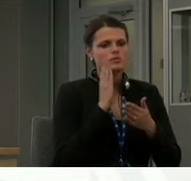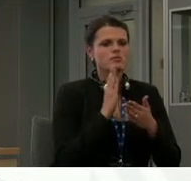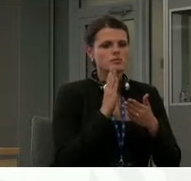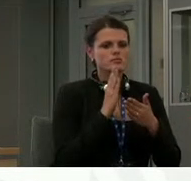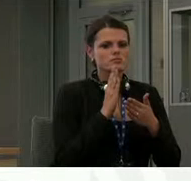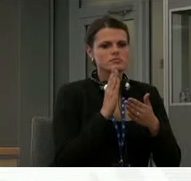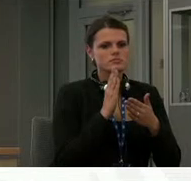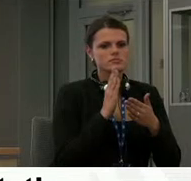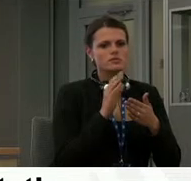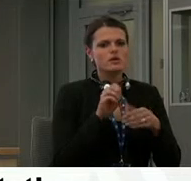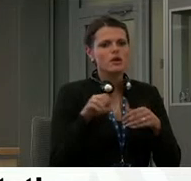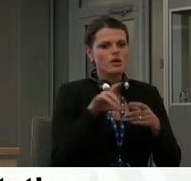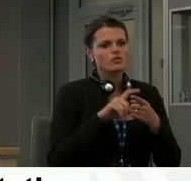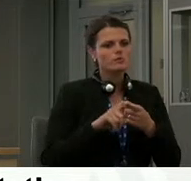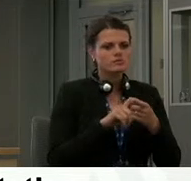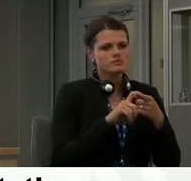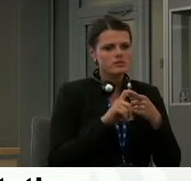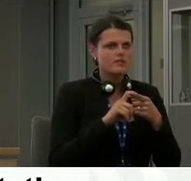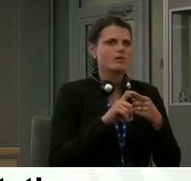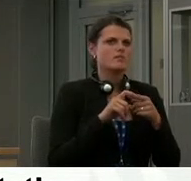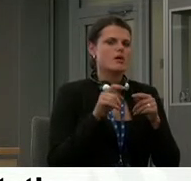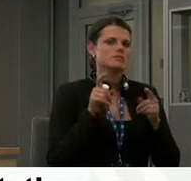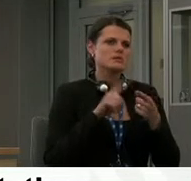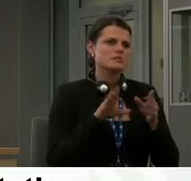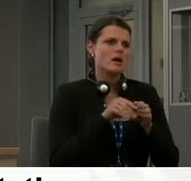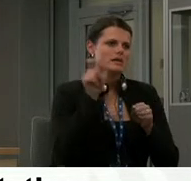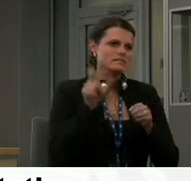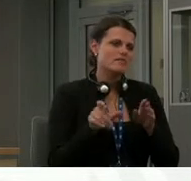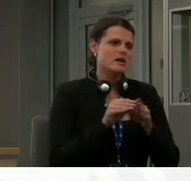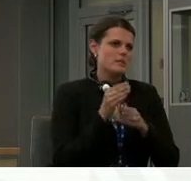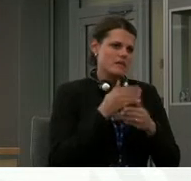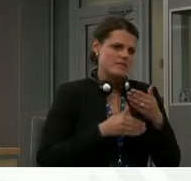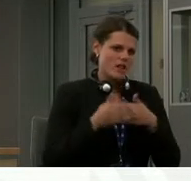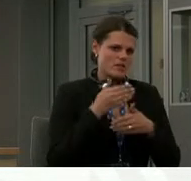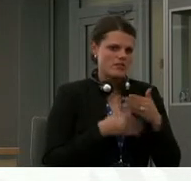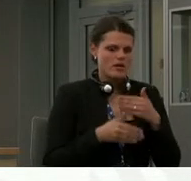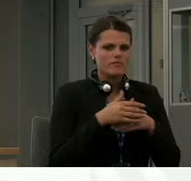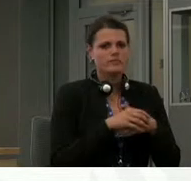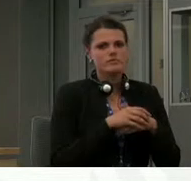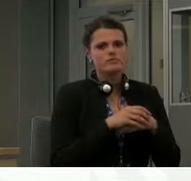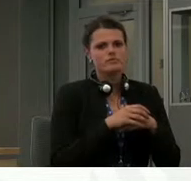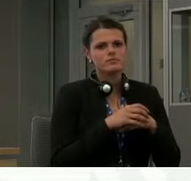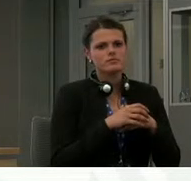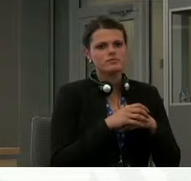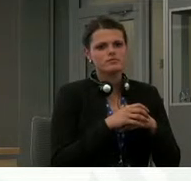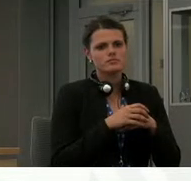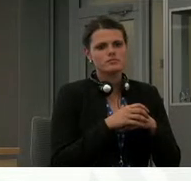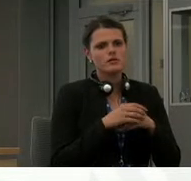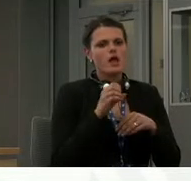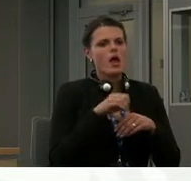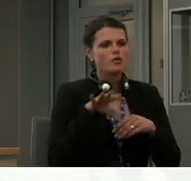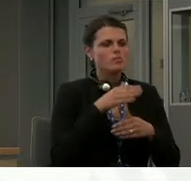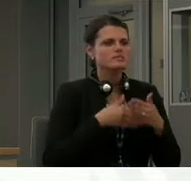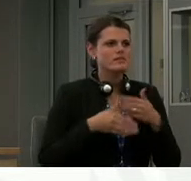implementation of the UN Convention on the Rights of Persons with Disabilities. The European Disability